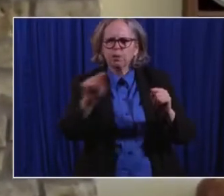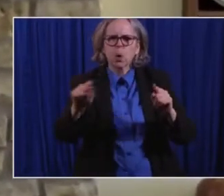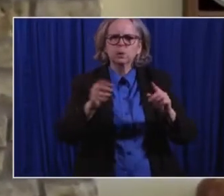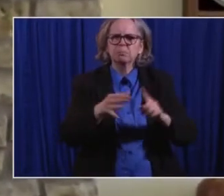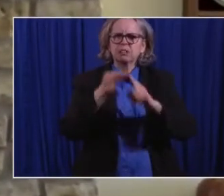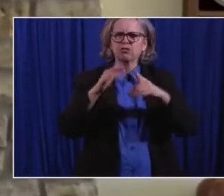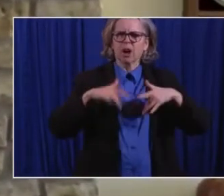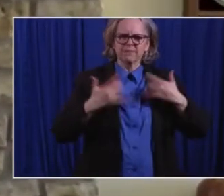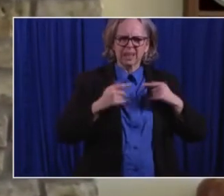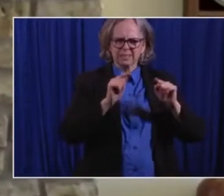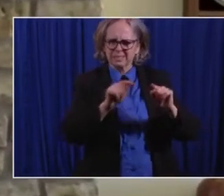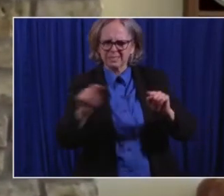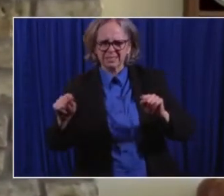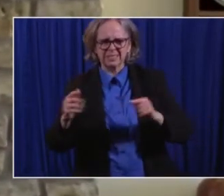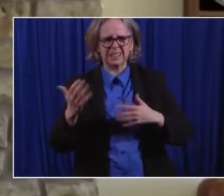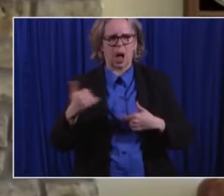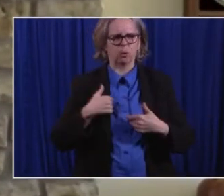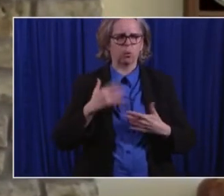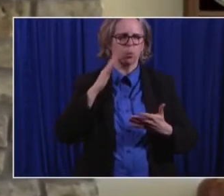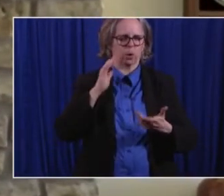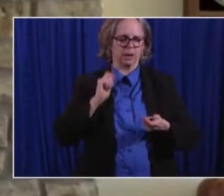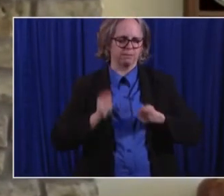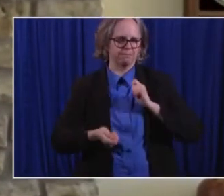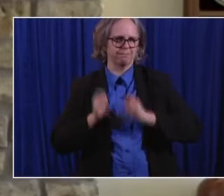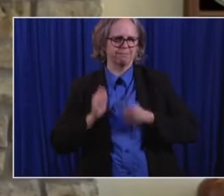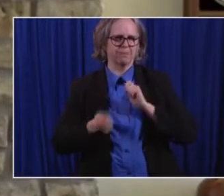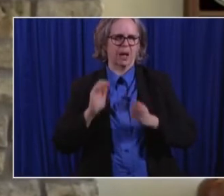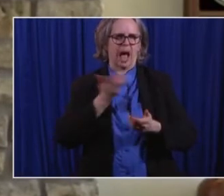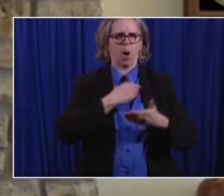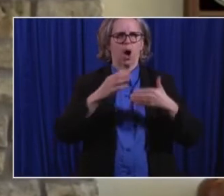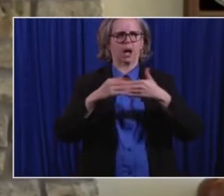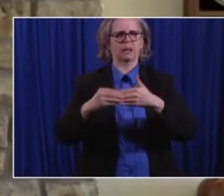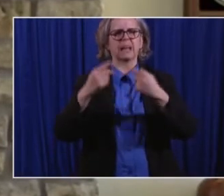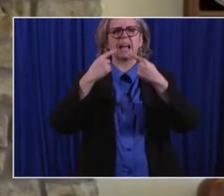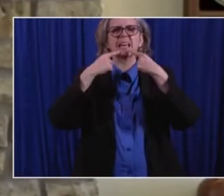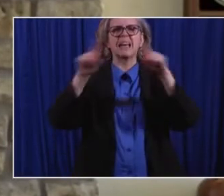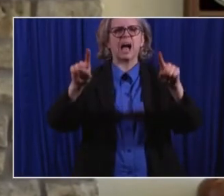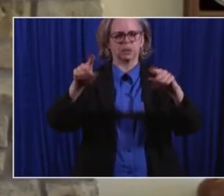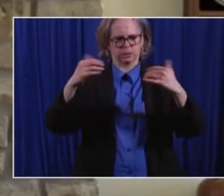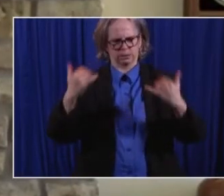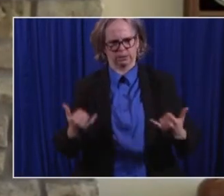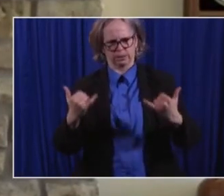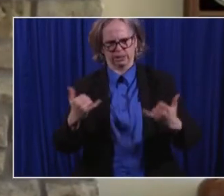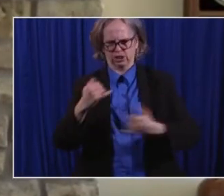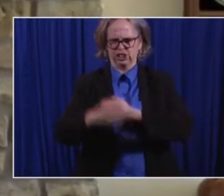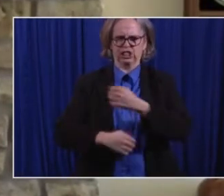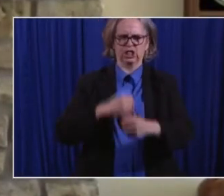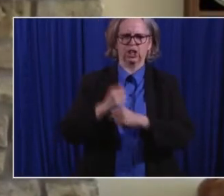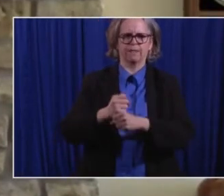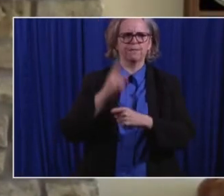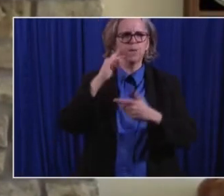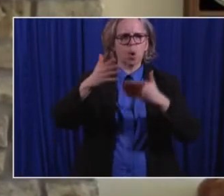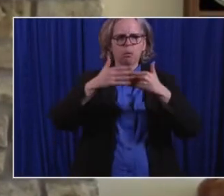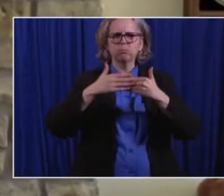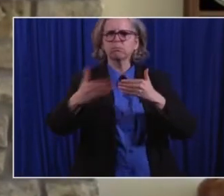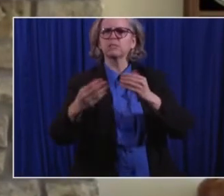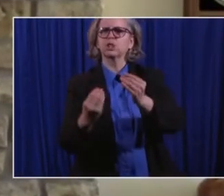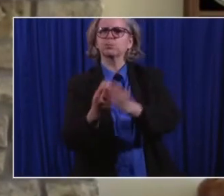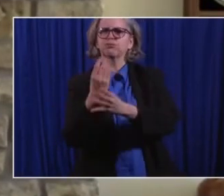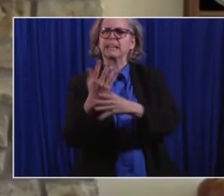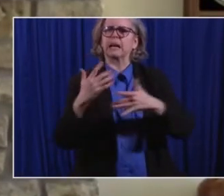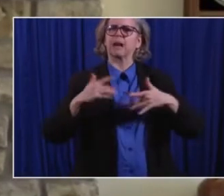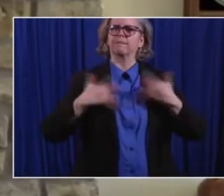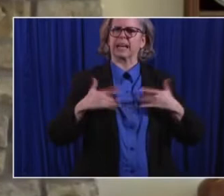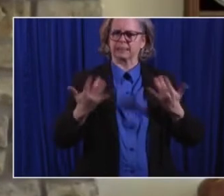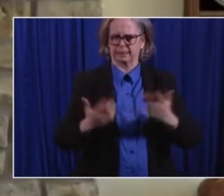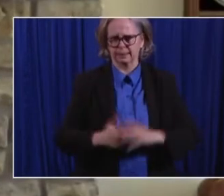health measures while mitigating the spread of COVID. We know that the coming months will be critical, and